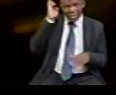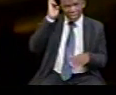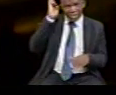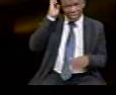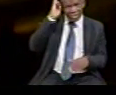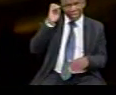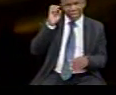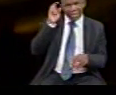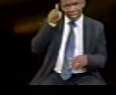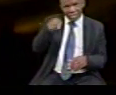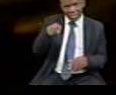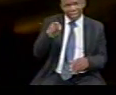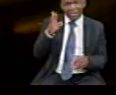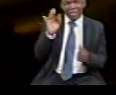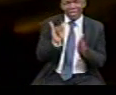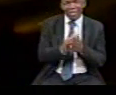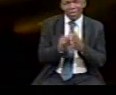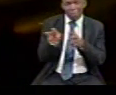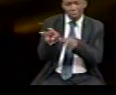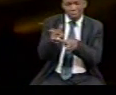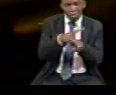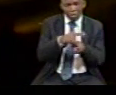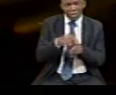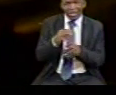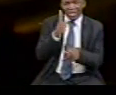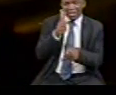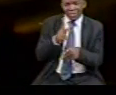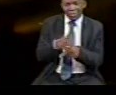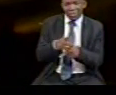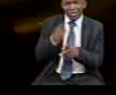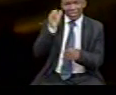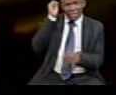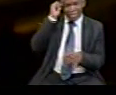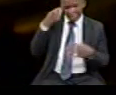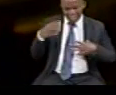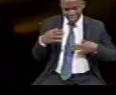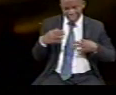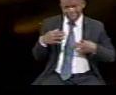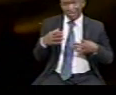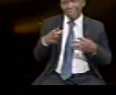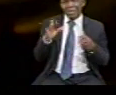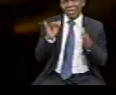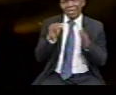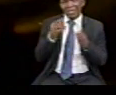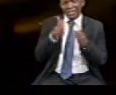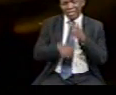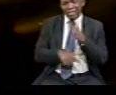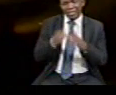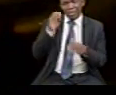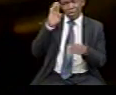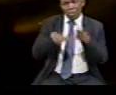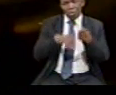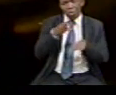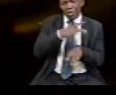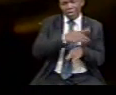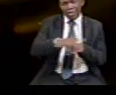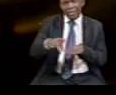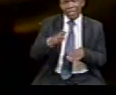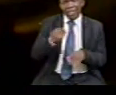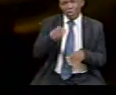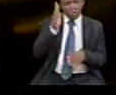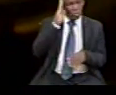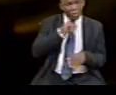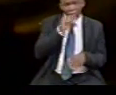that watcheth and keepeth his garment, lest he walk naked, and they shall see his nakedness. You will not walk